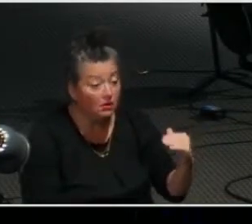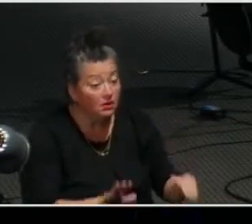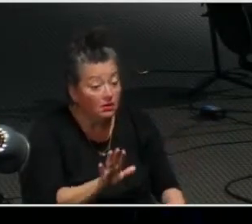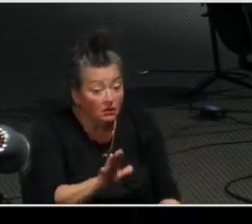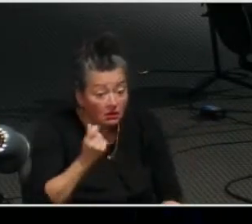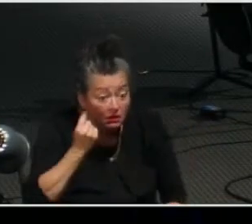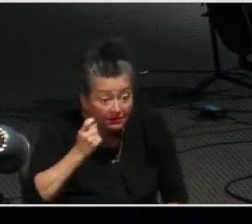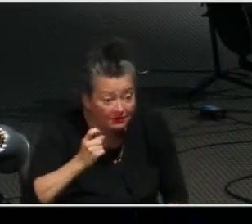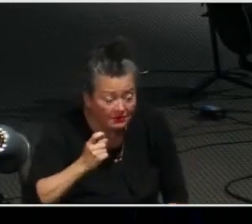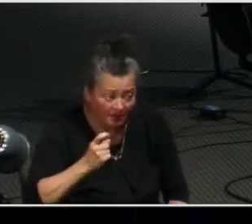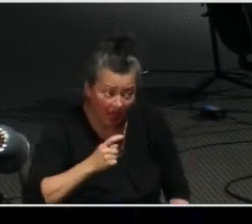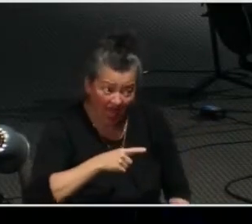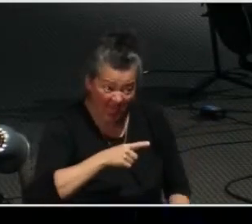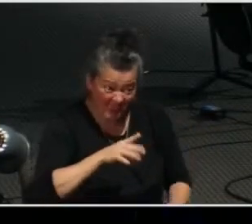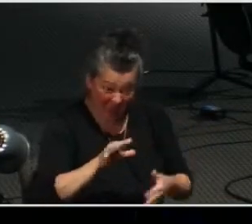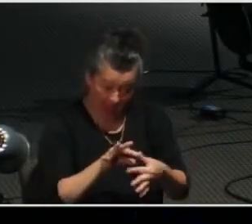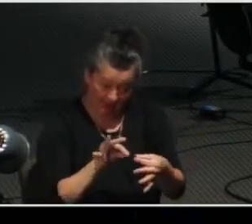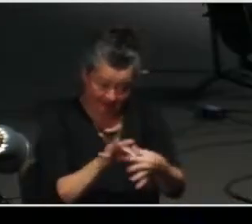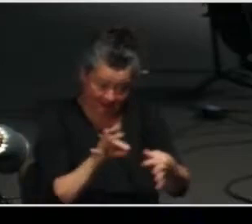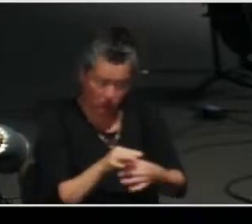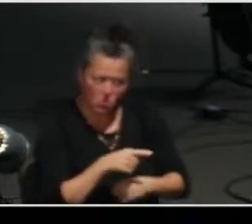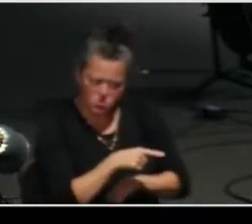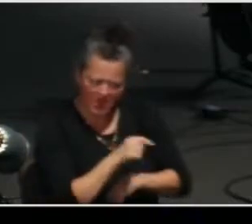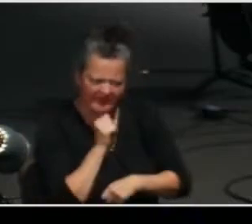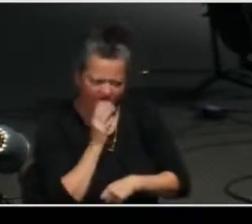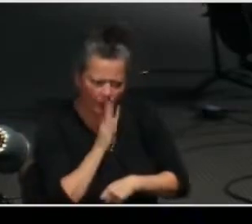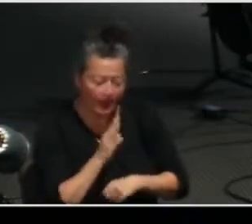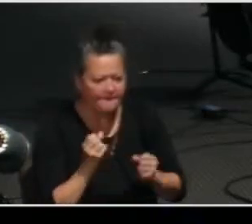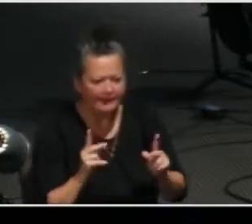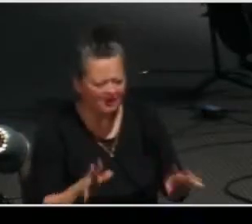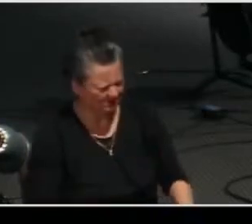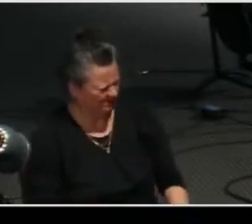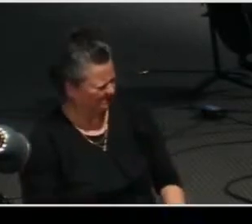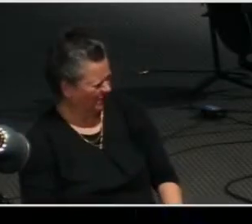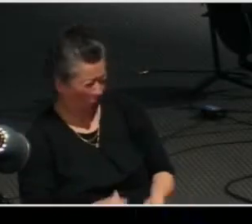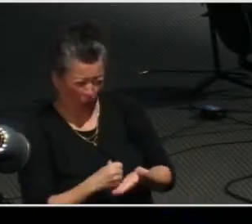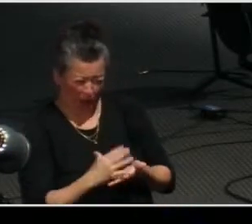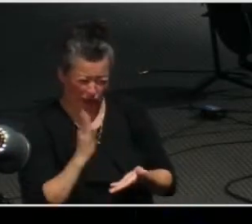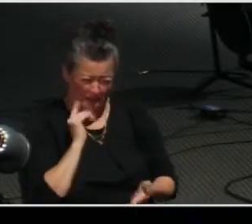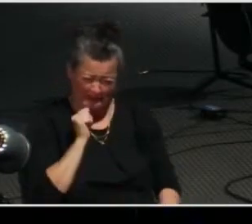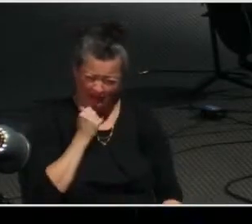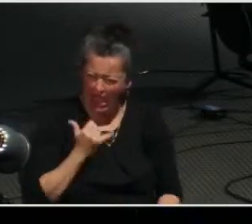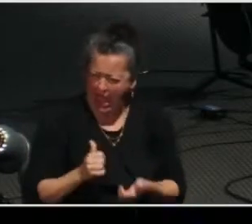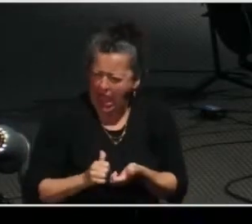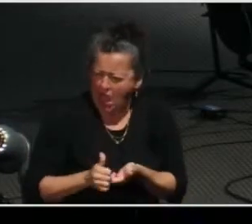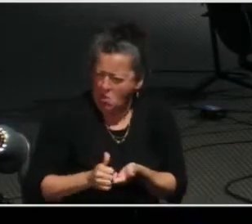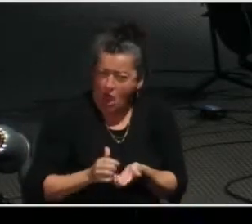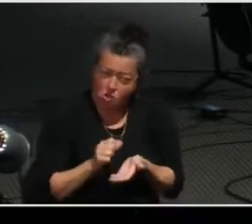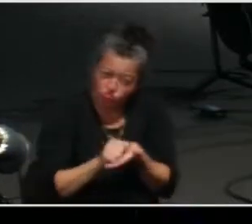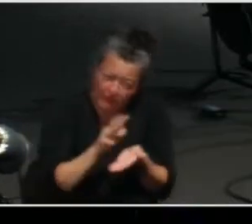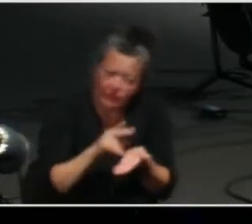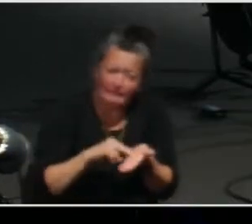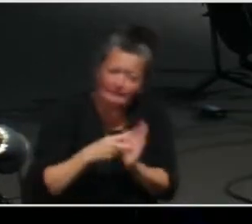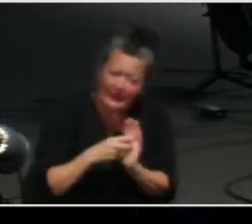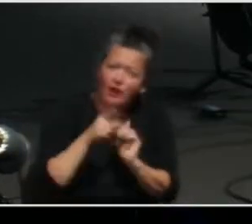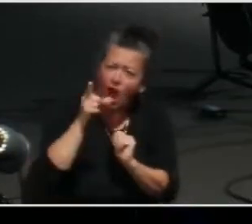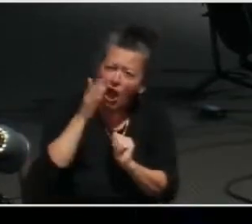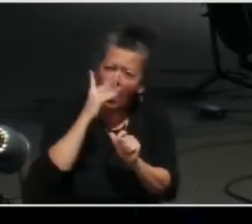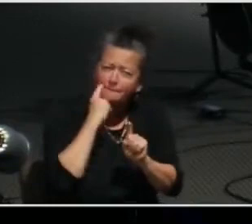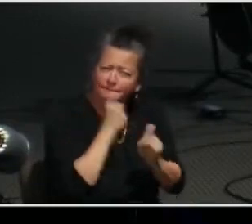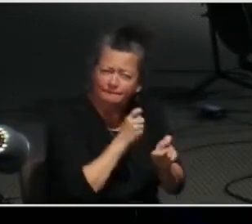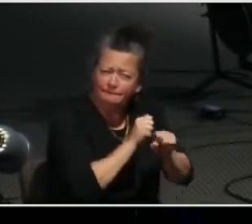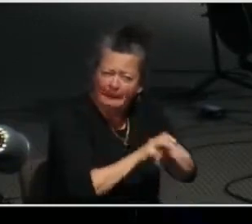believed that wealth indicated God's blessing. And on top of that, the rich would often